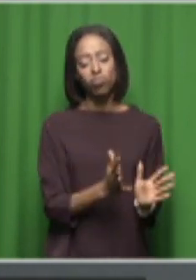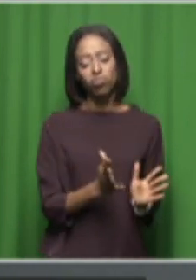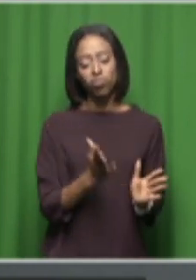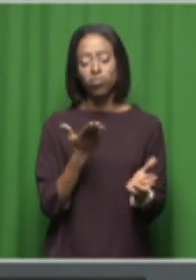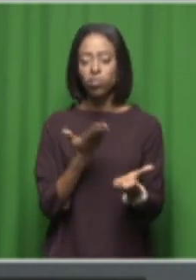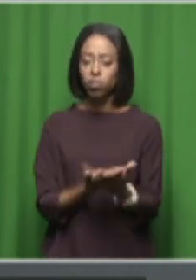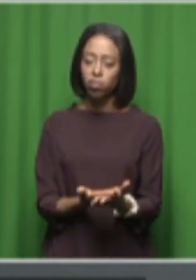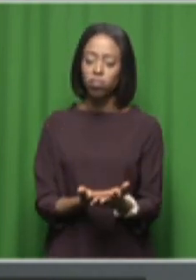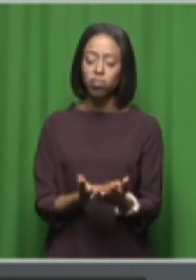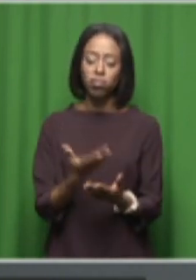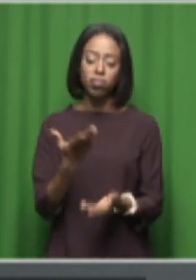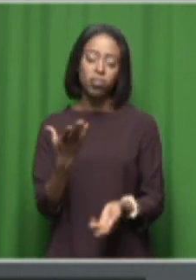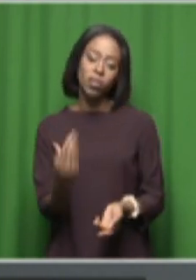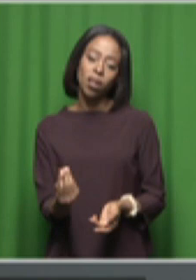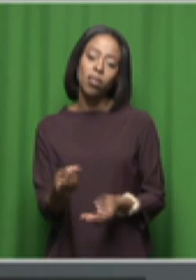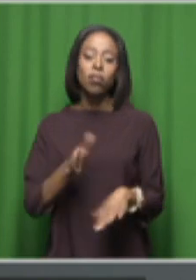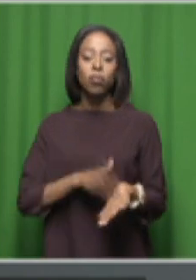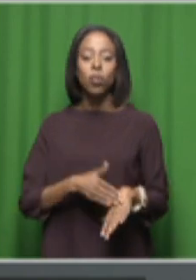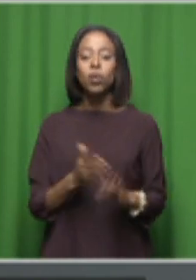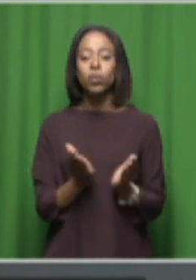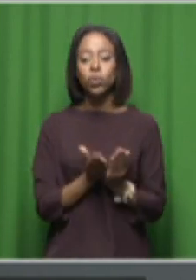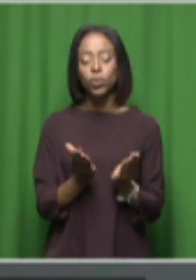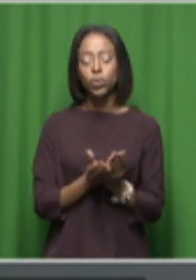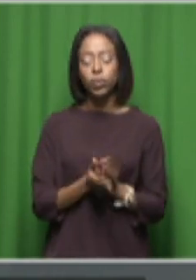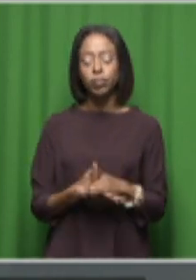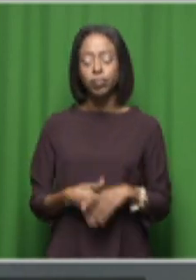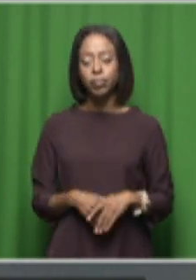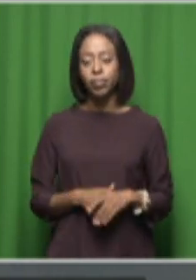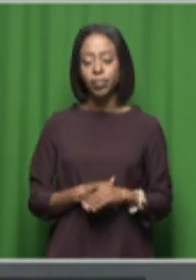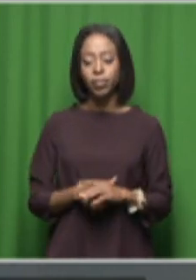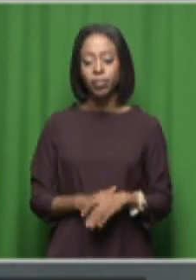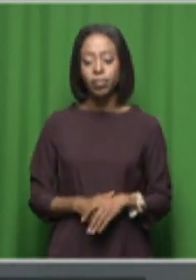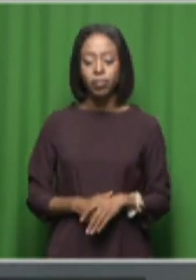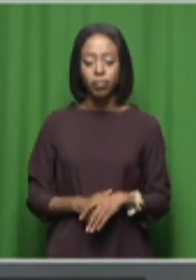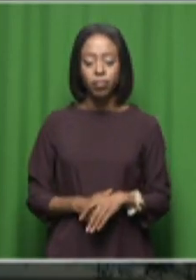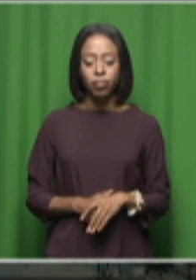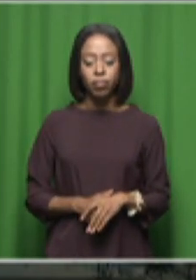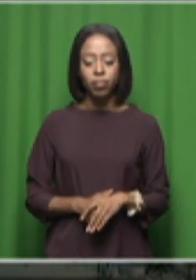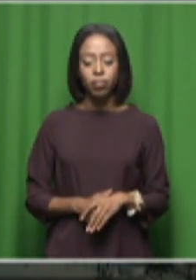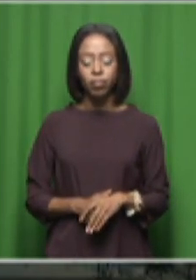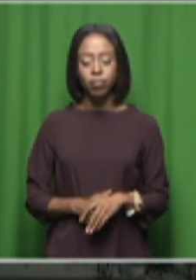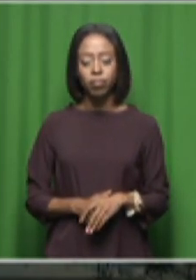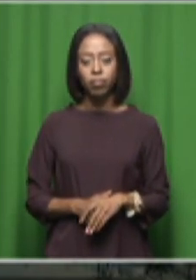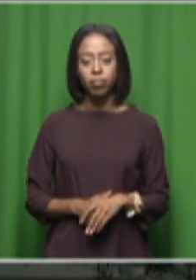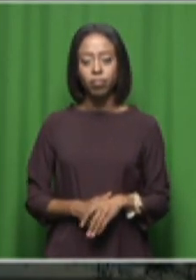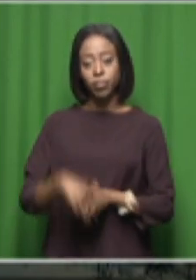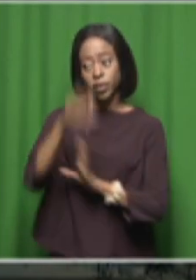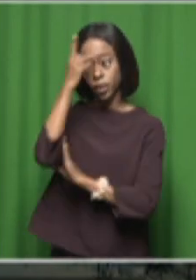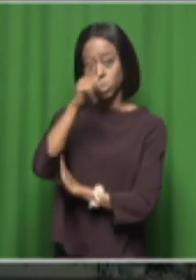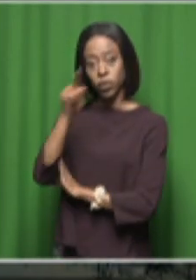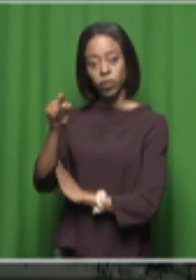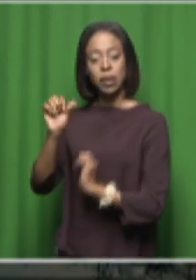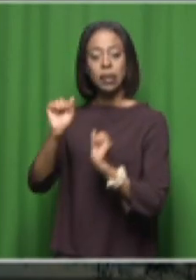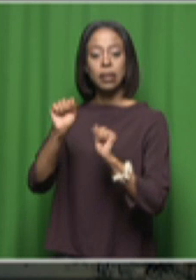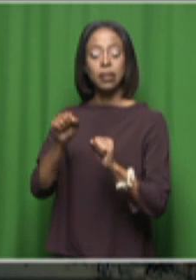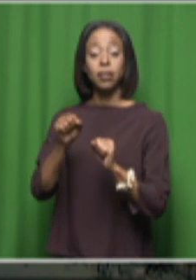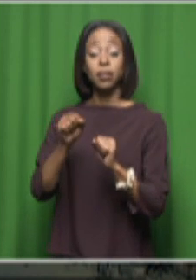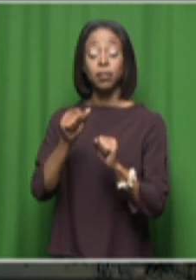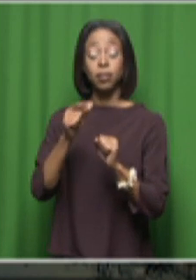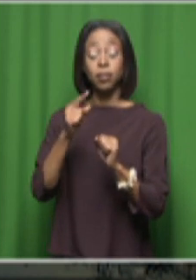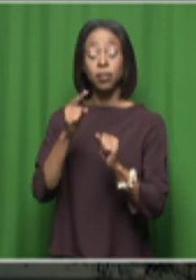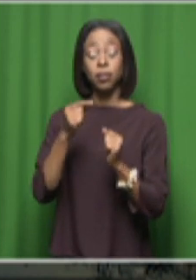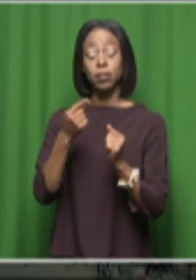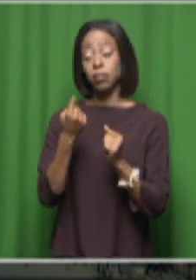in more schools than you are currently providing. Professor Ramsaroop, all of this, of course, against the backdrop